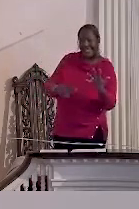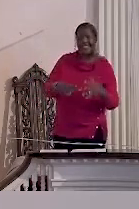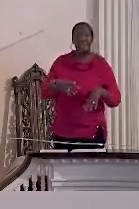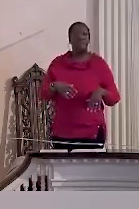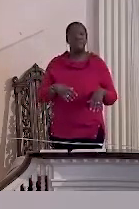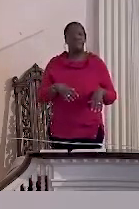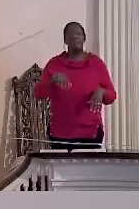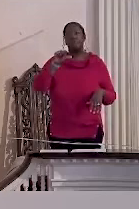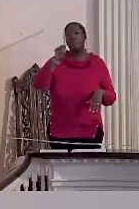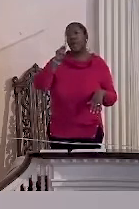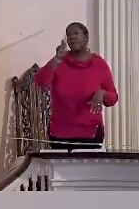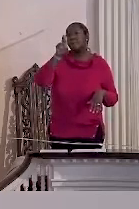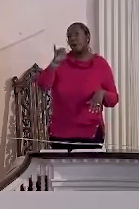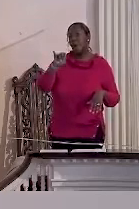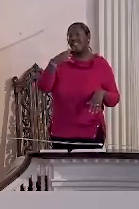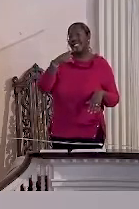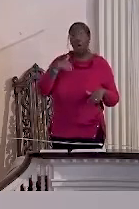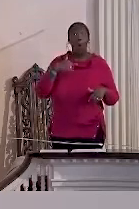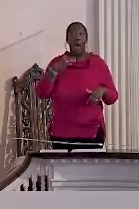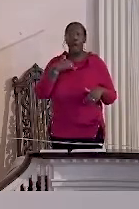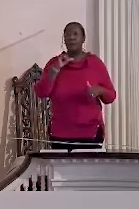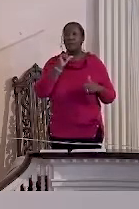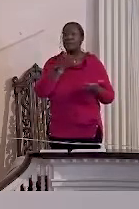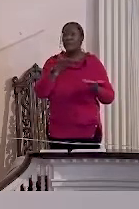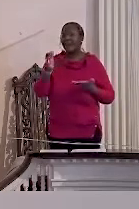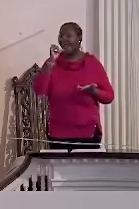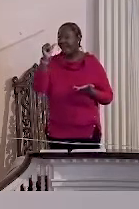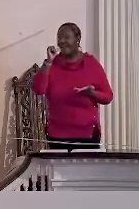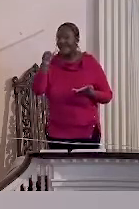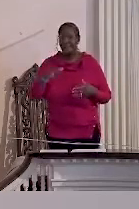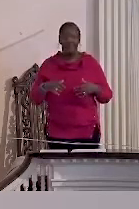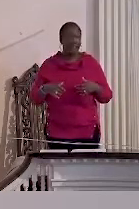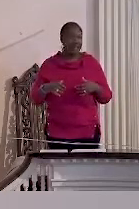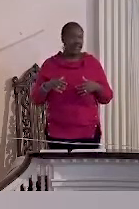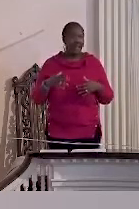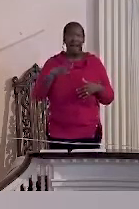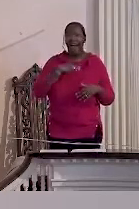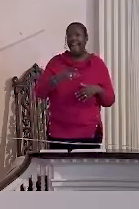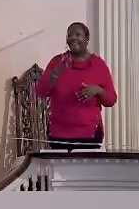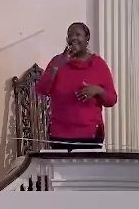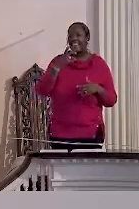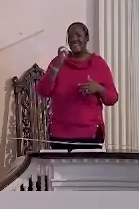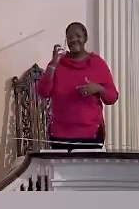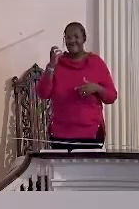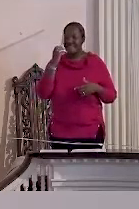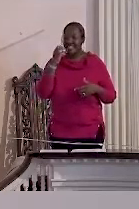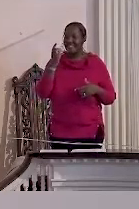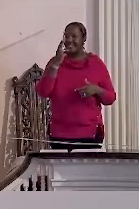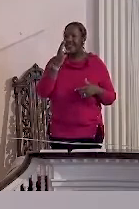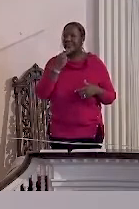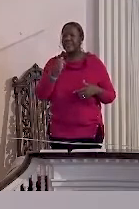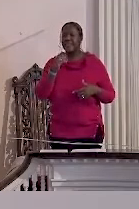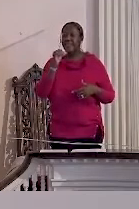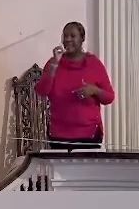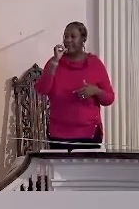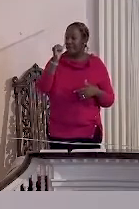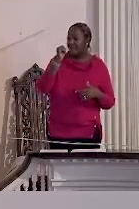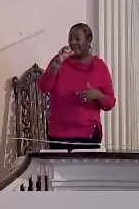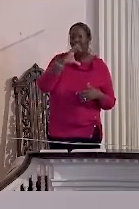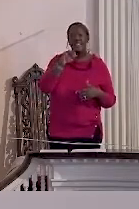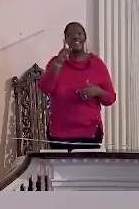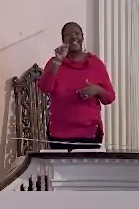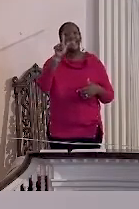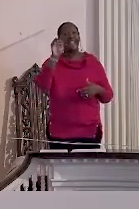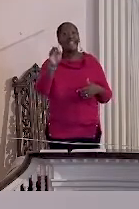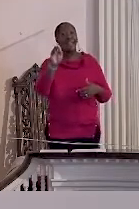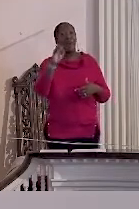Omari said she would bring peanuts. She liked the thick, sweet peanut and kale stew her Auntie Flo made in